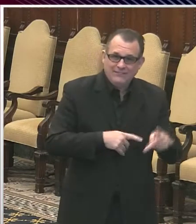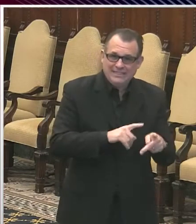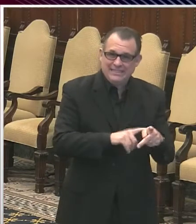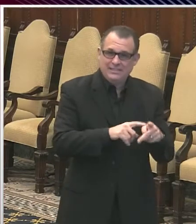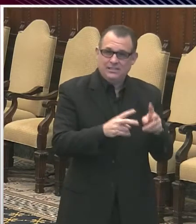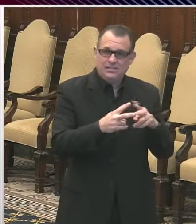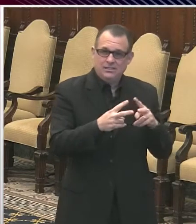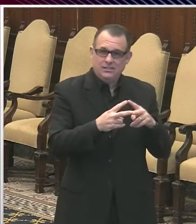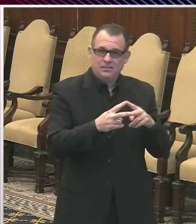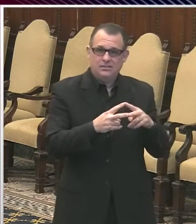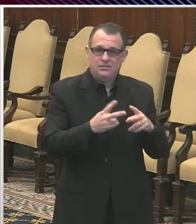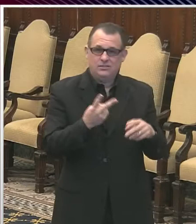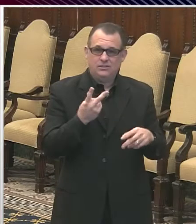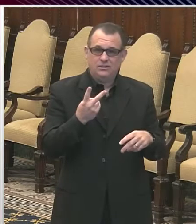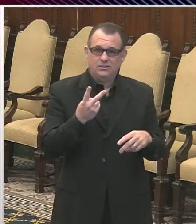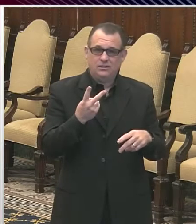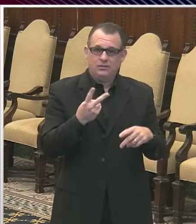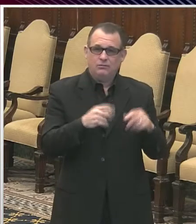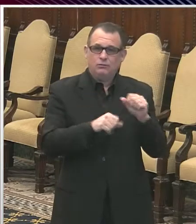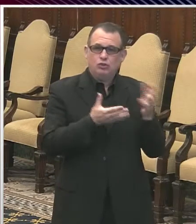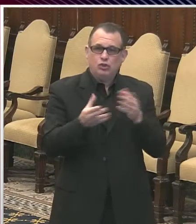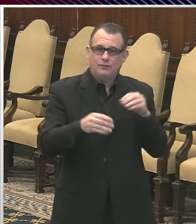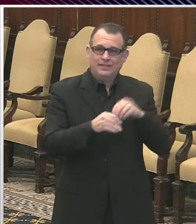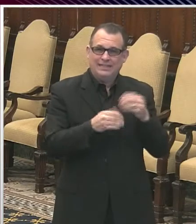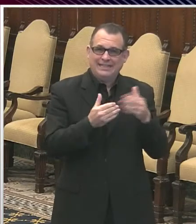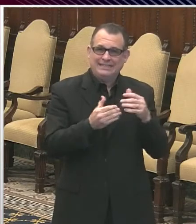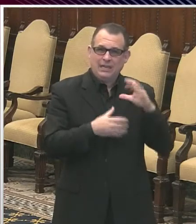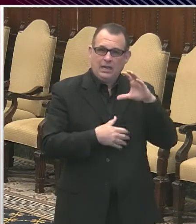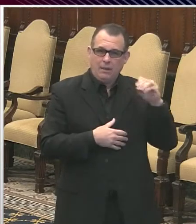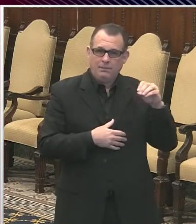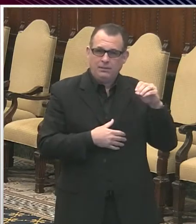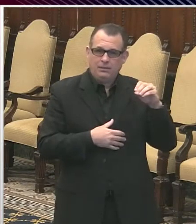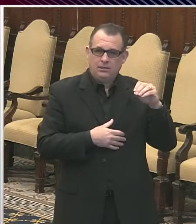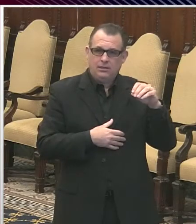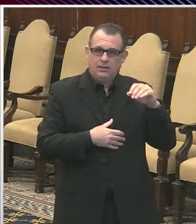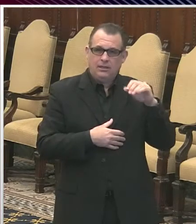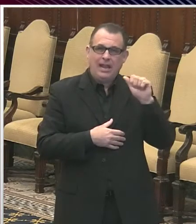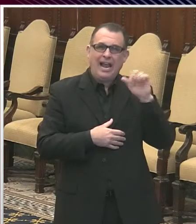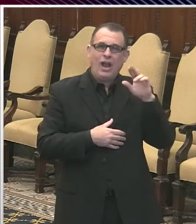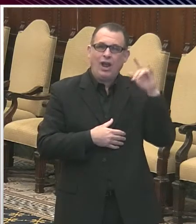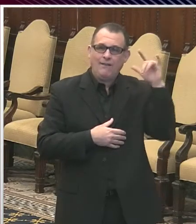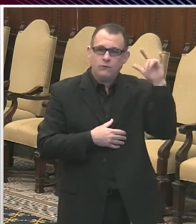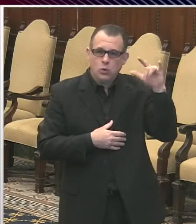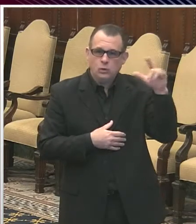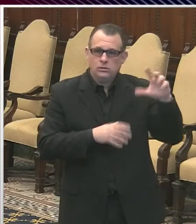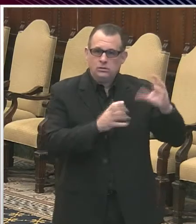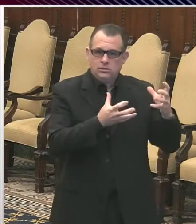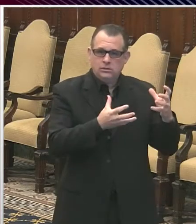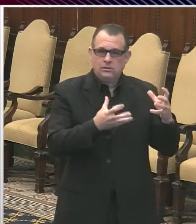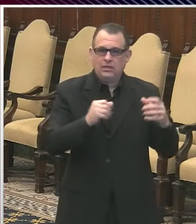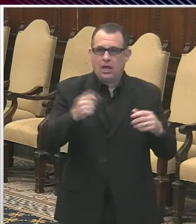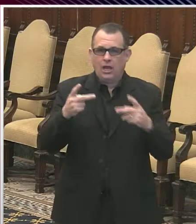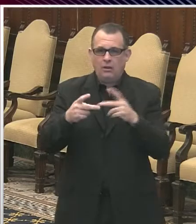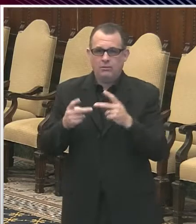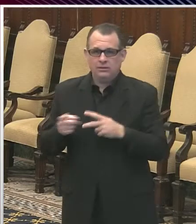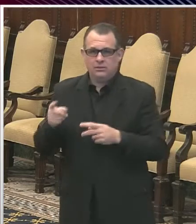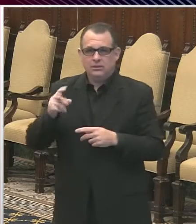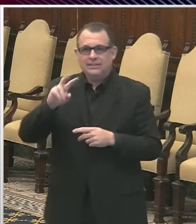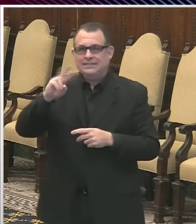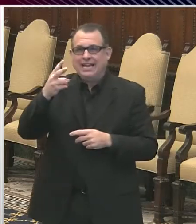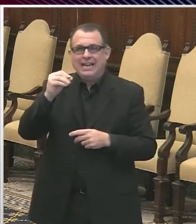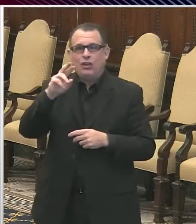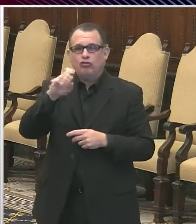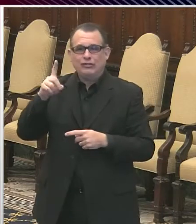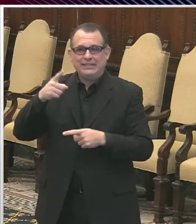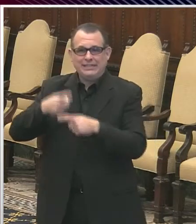in Easy Company in the 101st Airborne. You can visit their memorial at 2nd and Reed in South Philly. It's a beautiful and touching